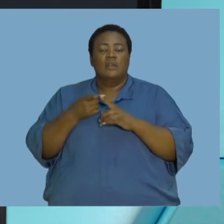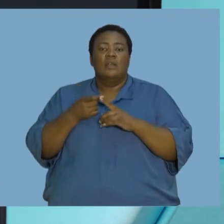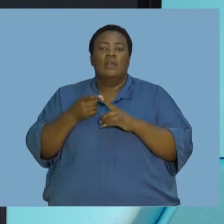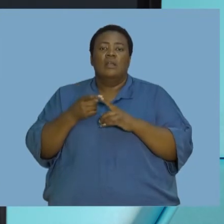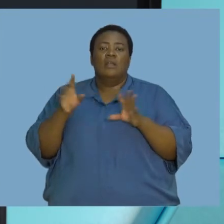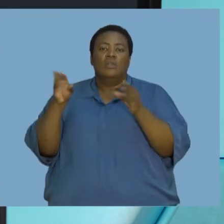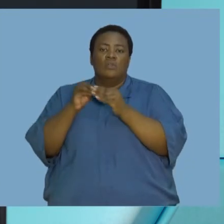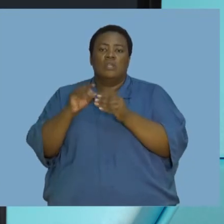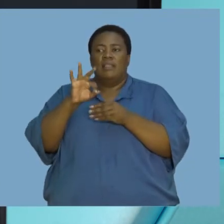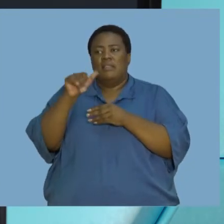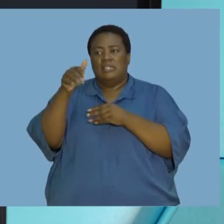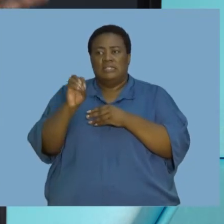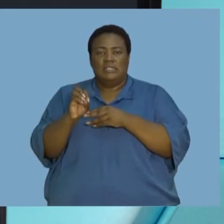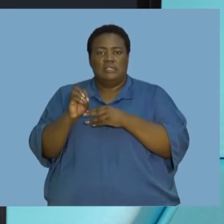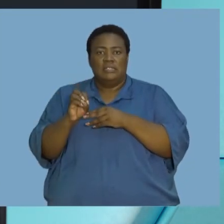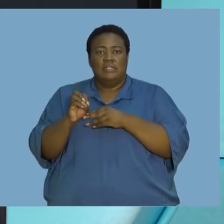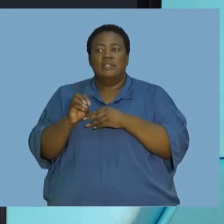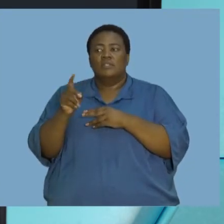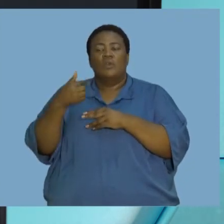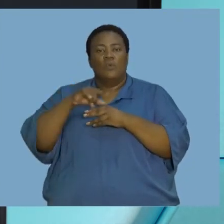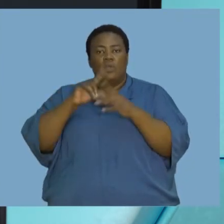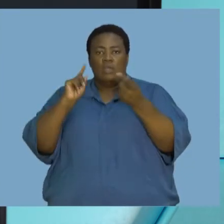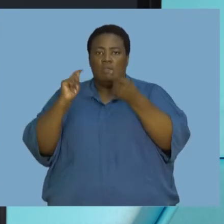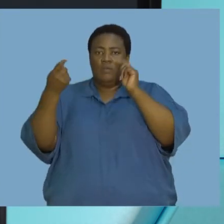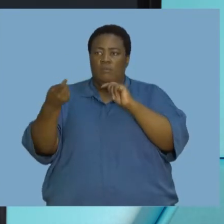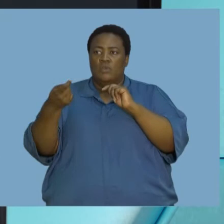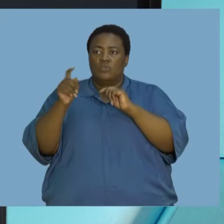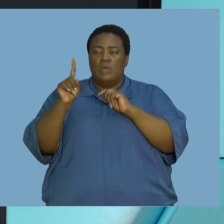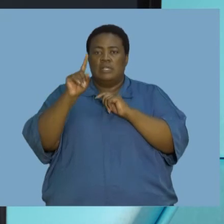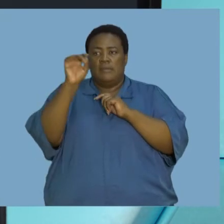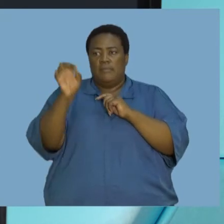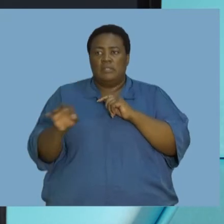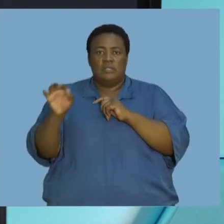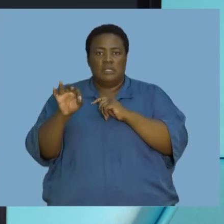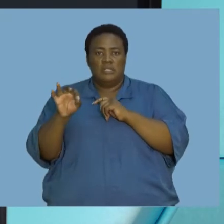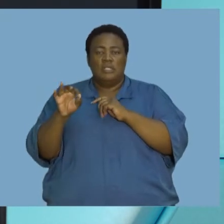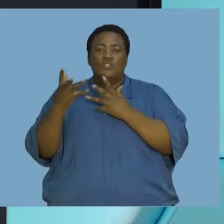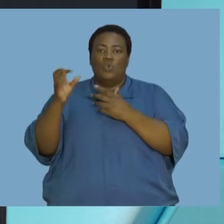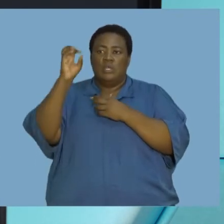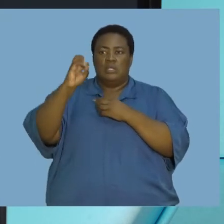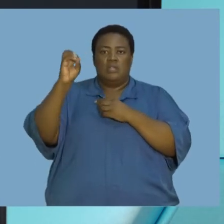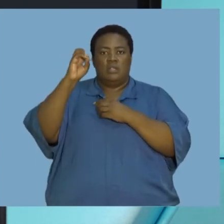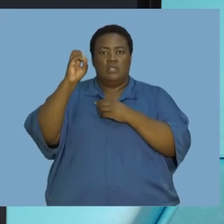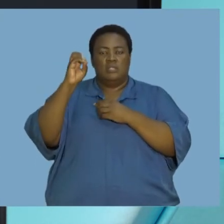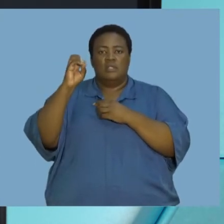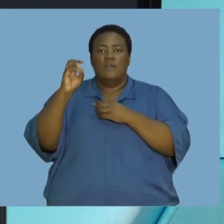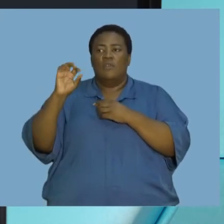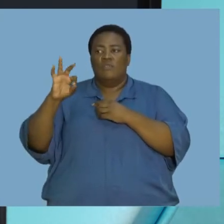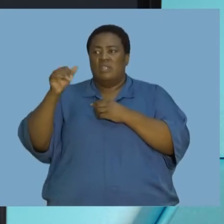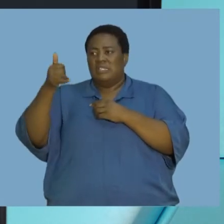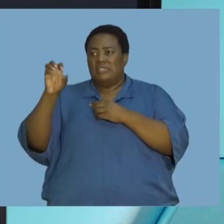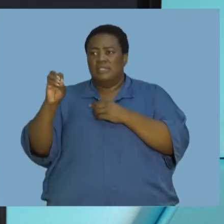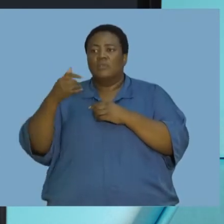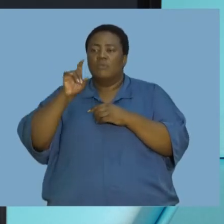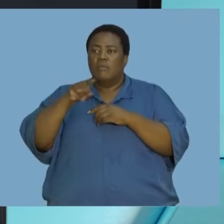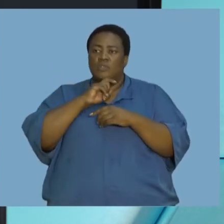360. So in this case, we converted that proportion to a percentage or a degree out of 360. And